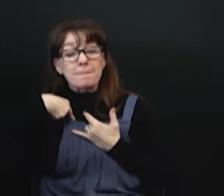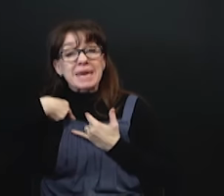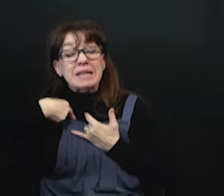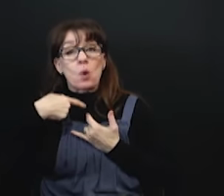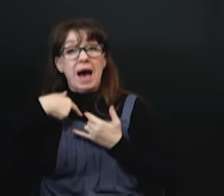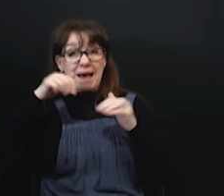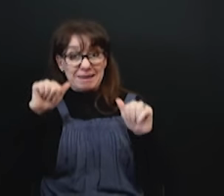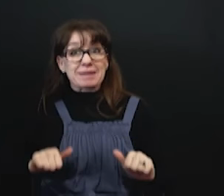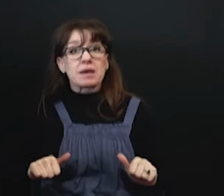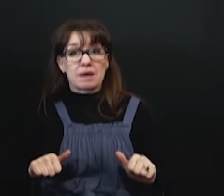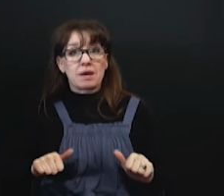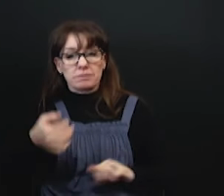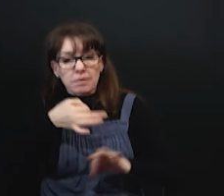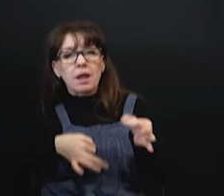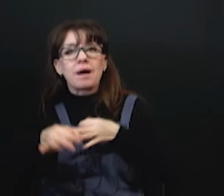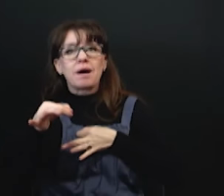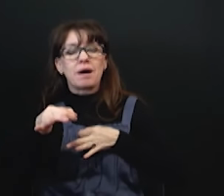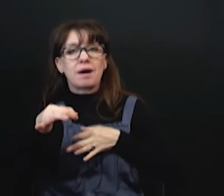be